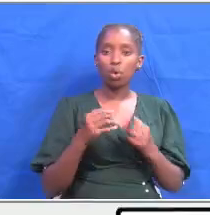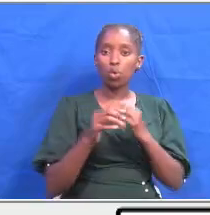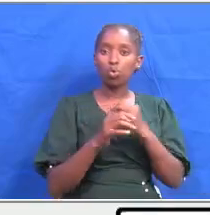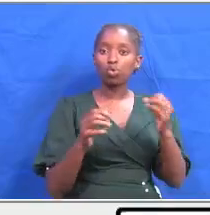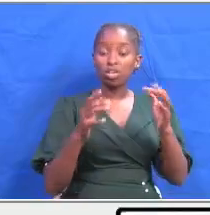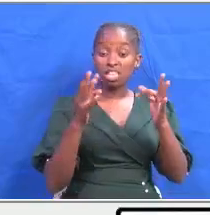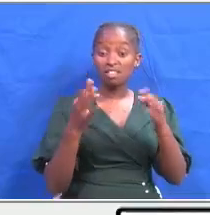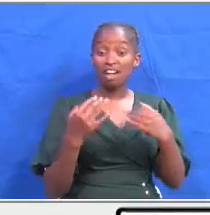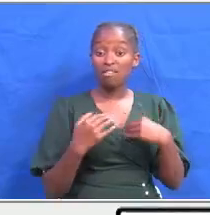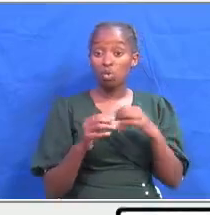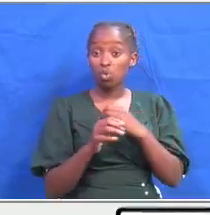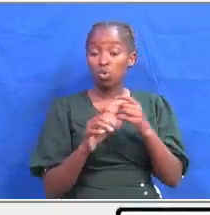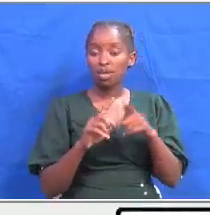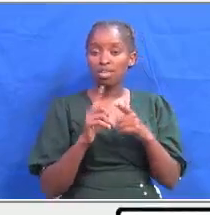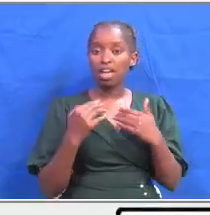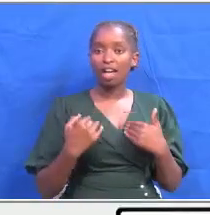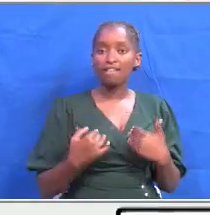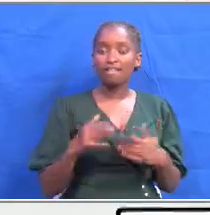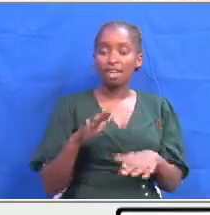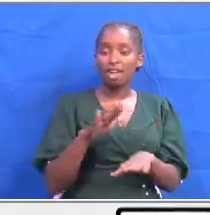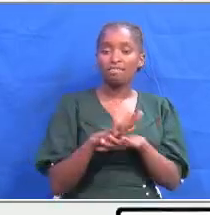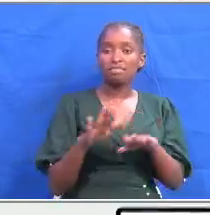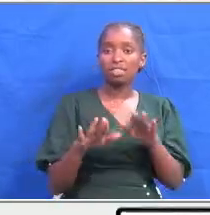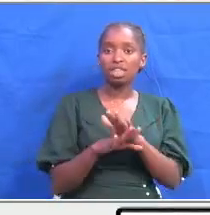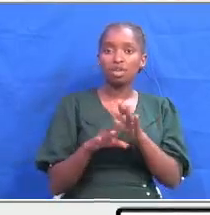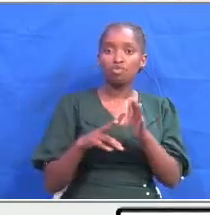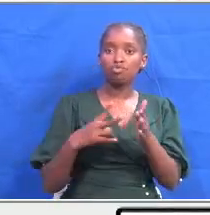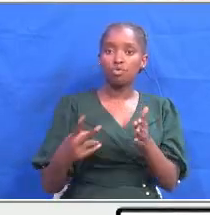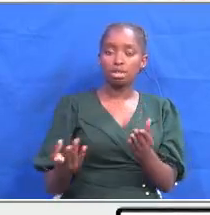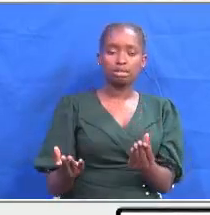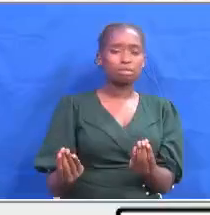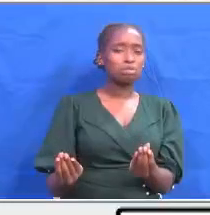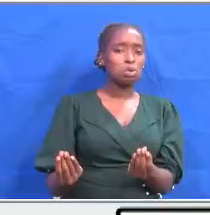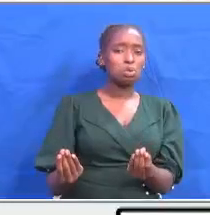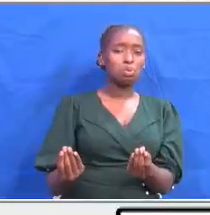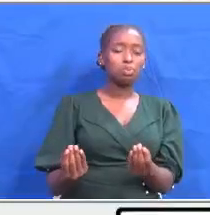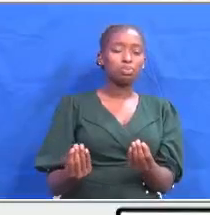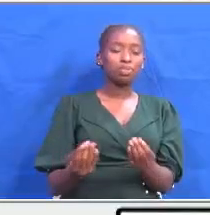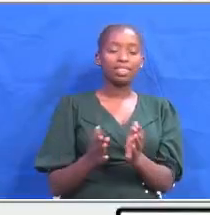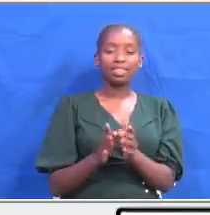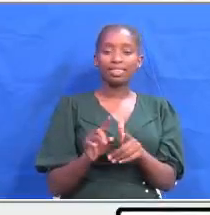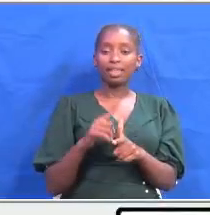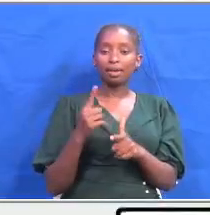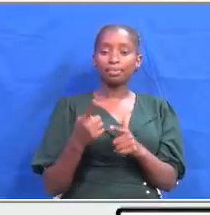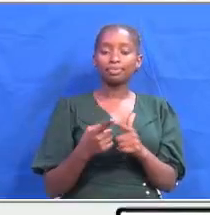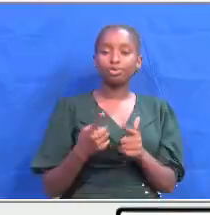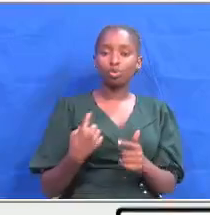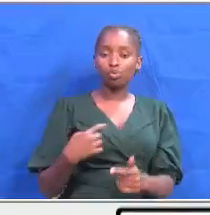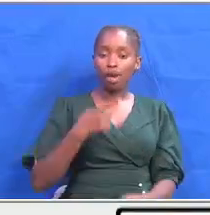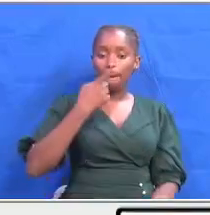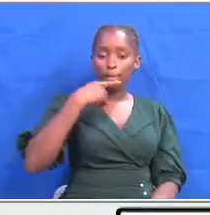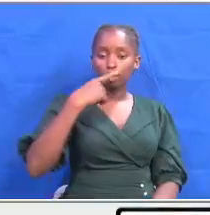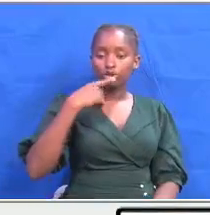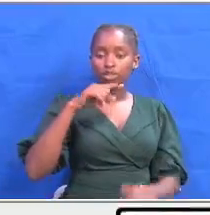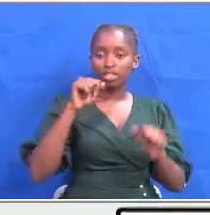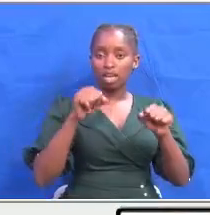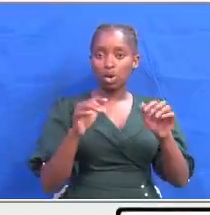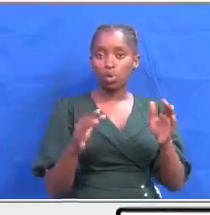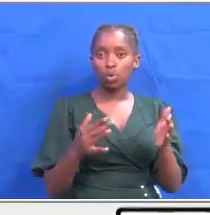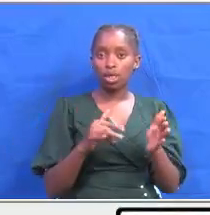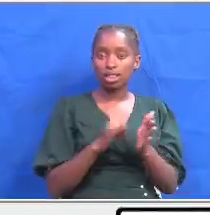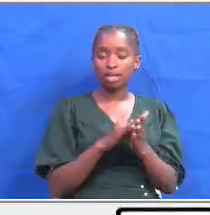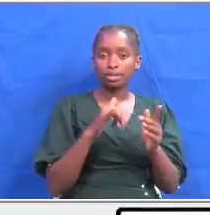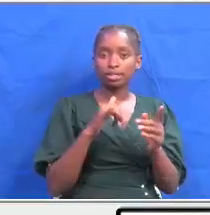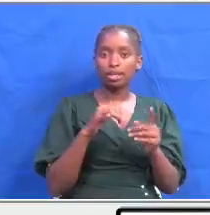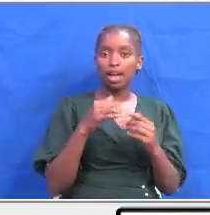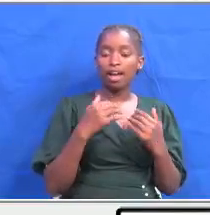the numbers, throw in the towel. Everything falls in. Mm-hmm. Simple. And then that's when he can even mention that aspect of, I feel